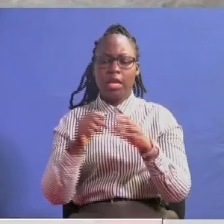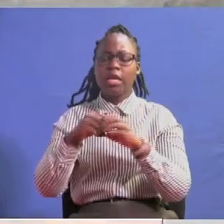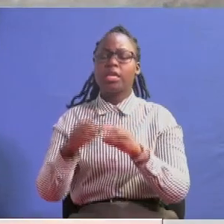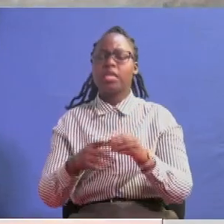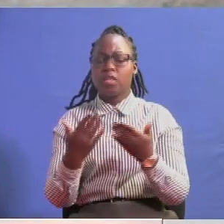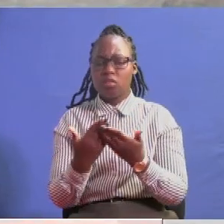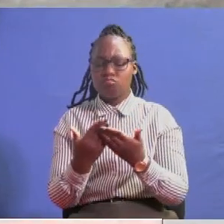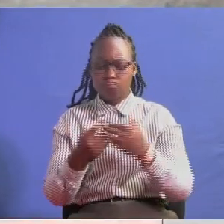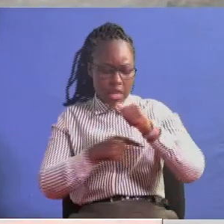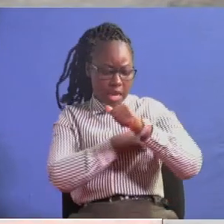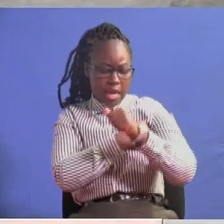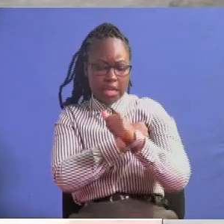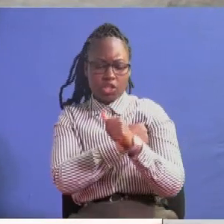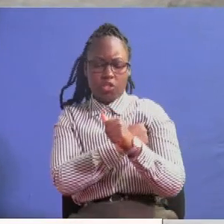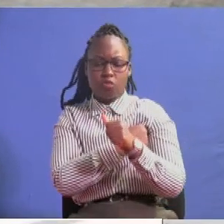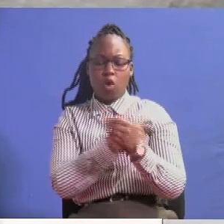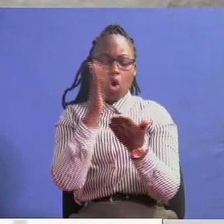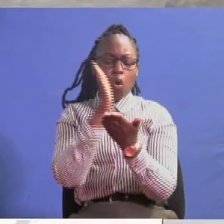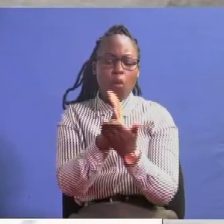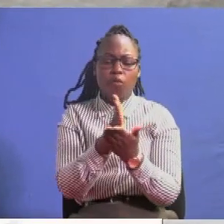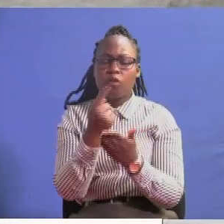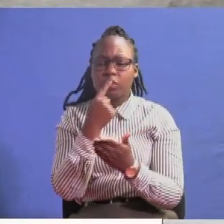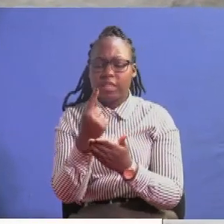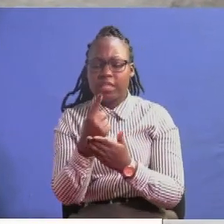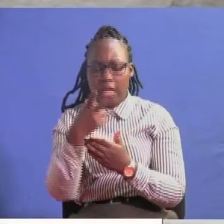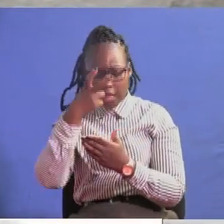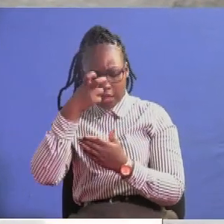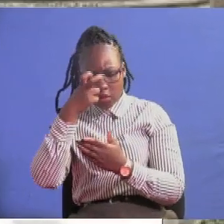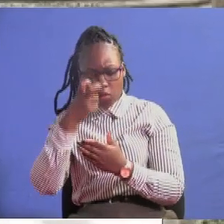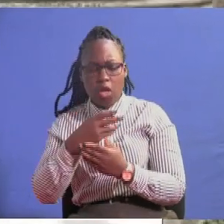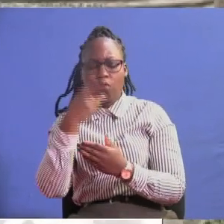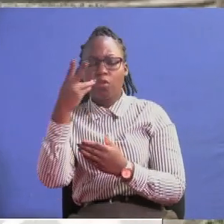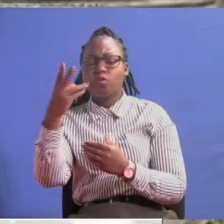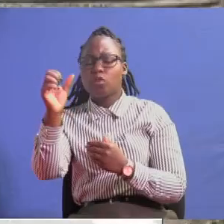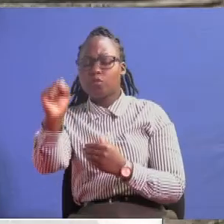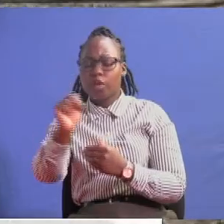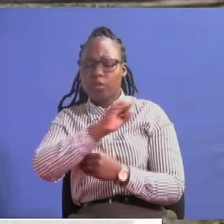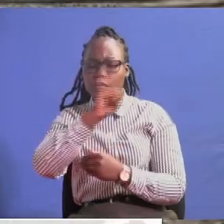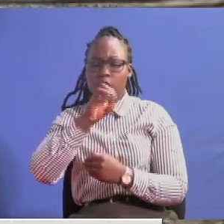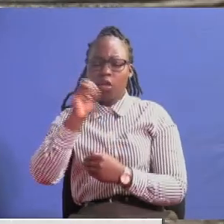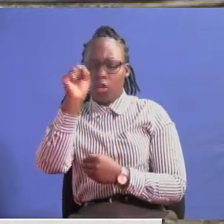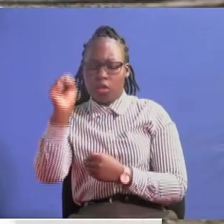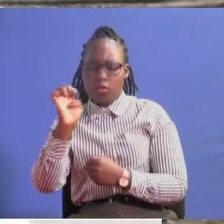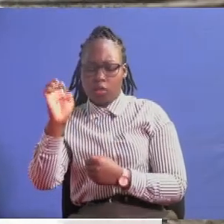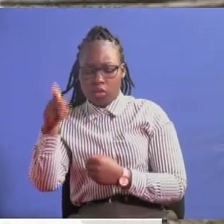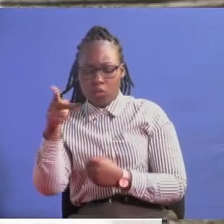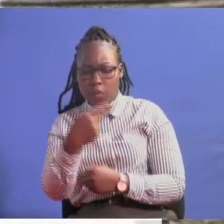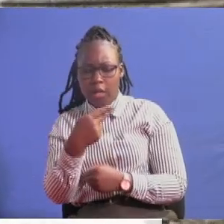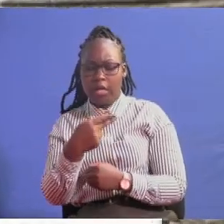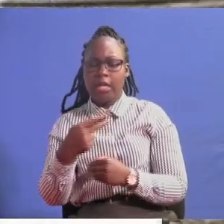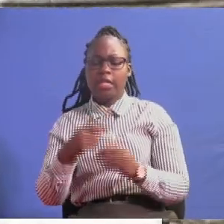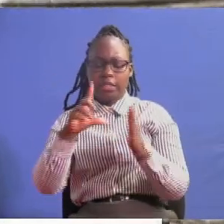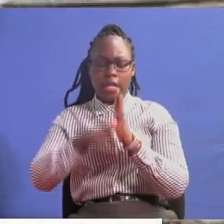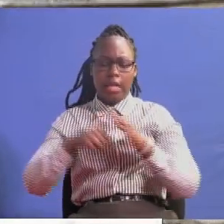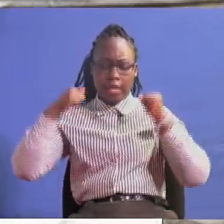chief Wilson Thuo confirmed the incident, saying that the suspect, 45 years old Joseph Gitahi, later surrendered to the